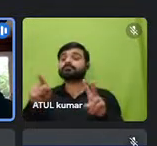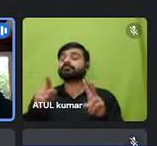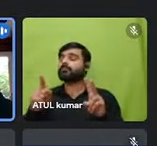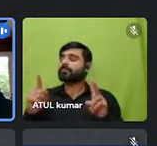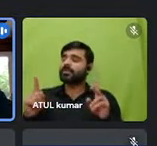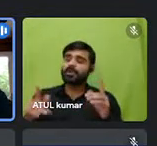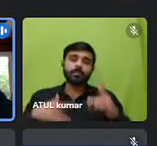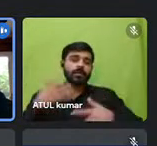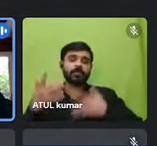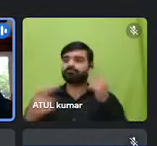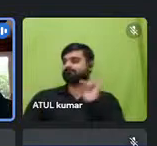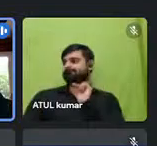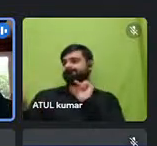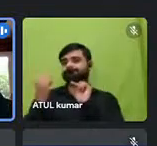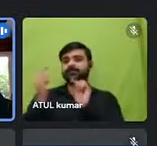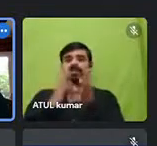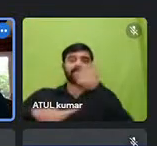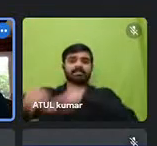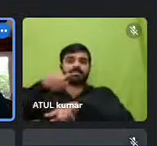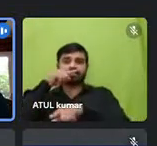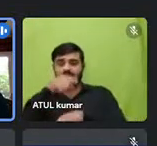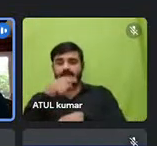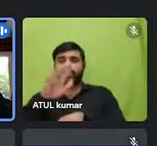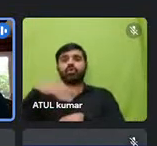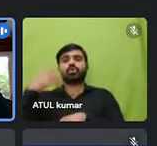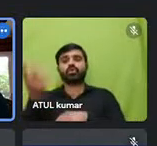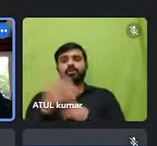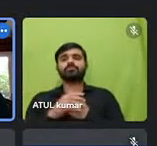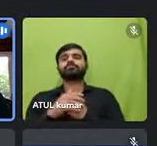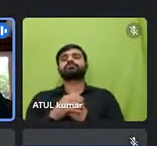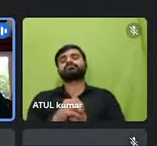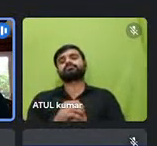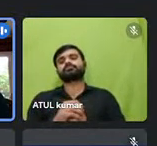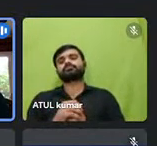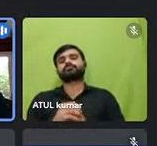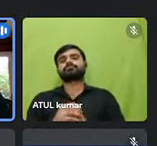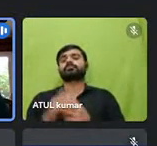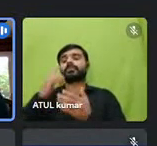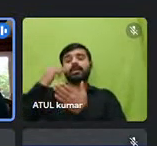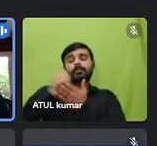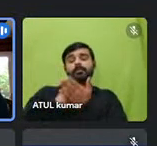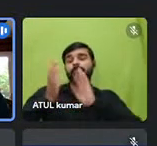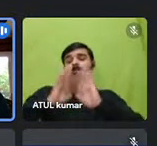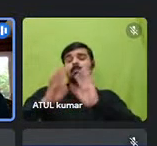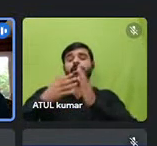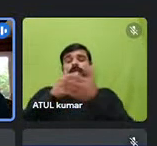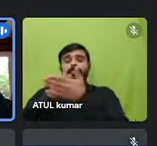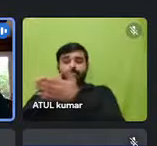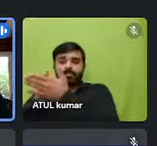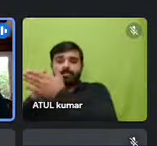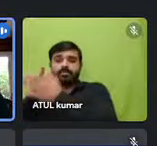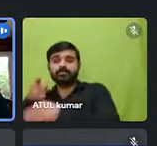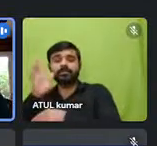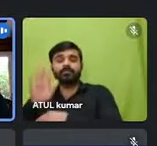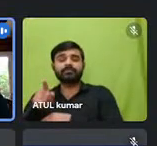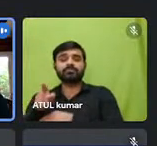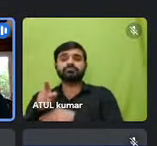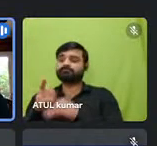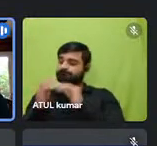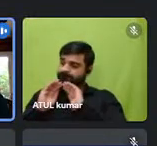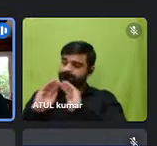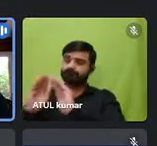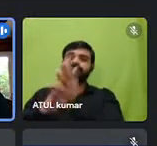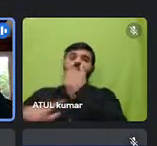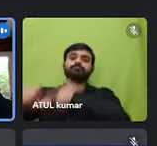emotional arguments against sign language and what the practical barriers are out there to supporting